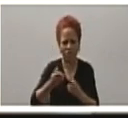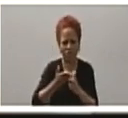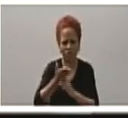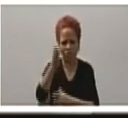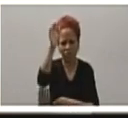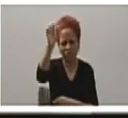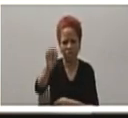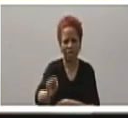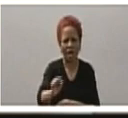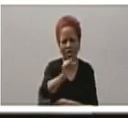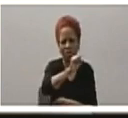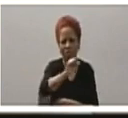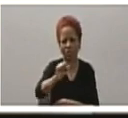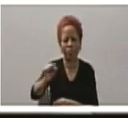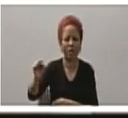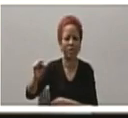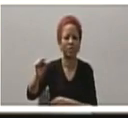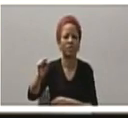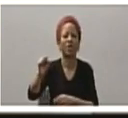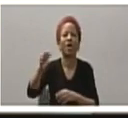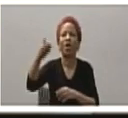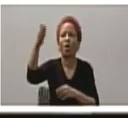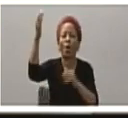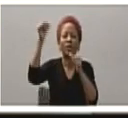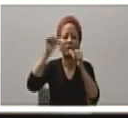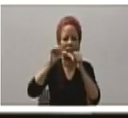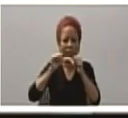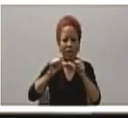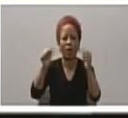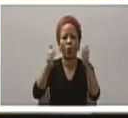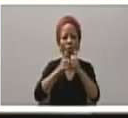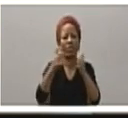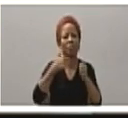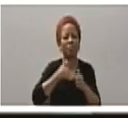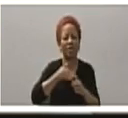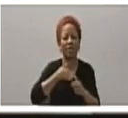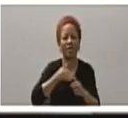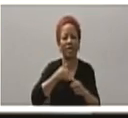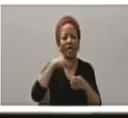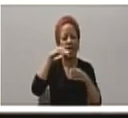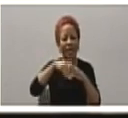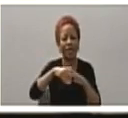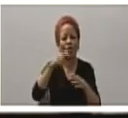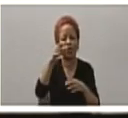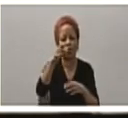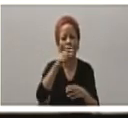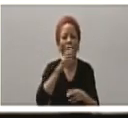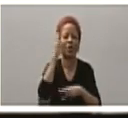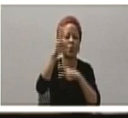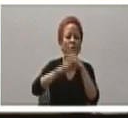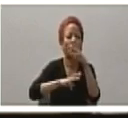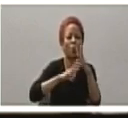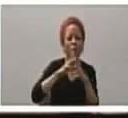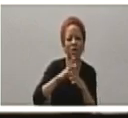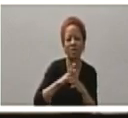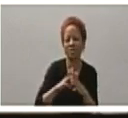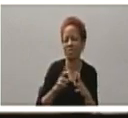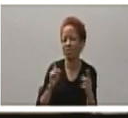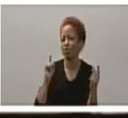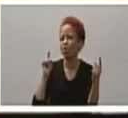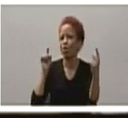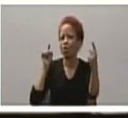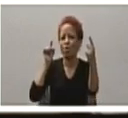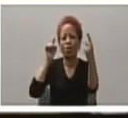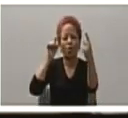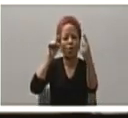sacrament, he remains indeed with me, with you, with the world, until the end of time, as he